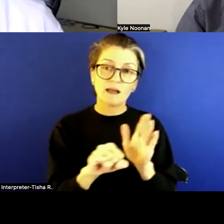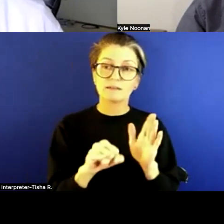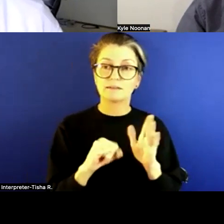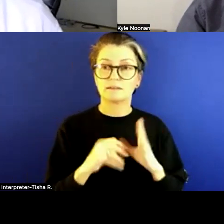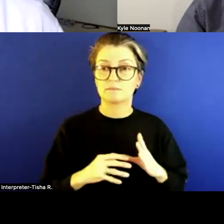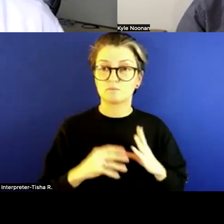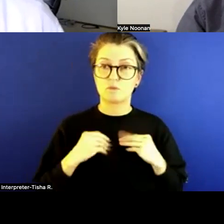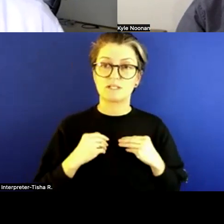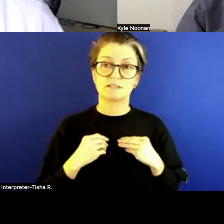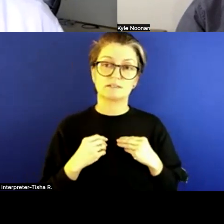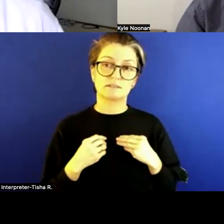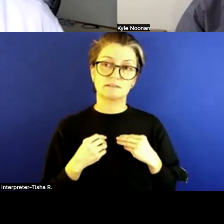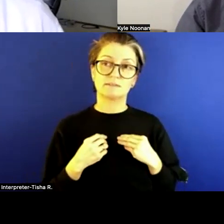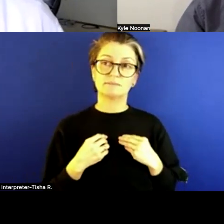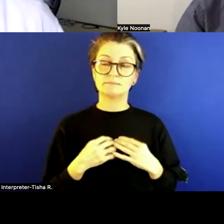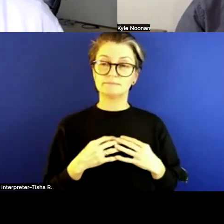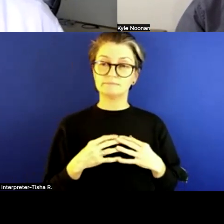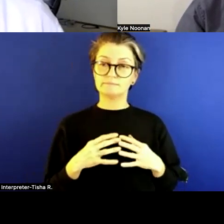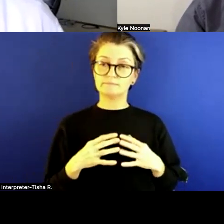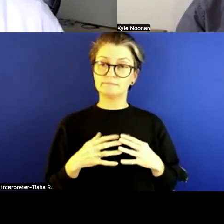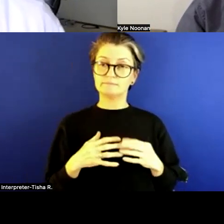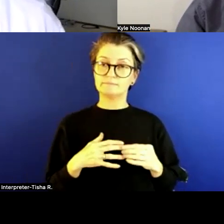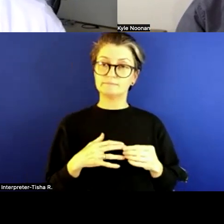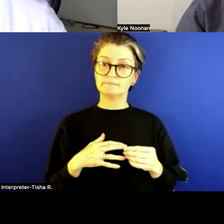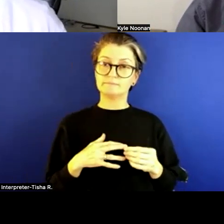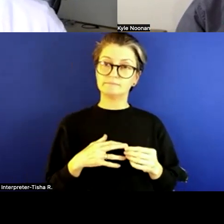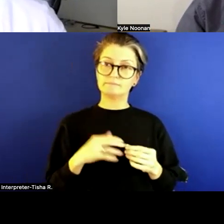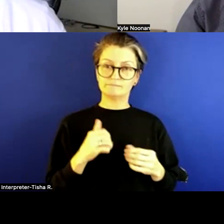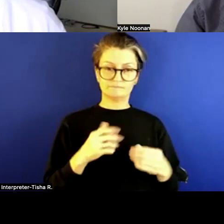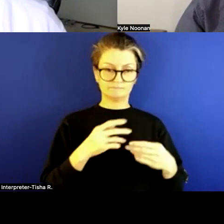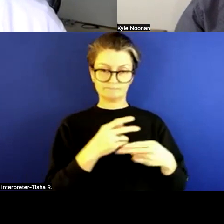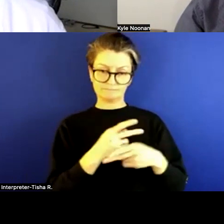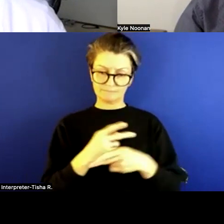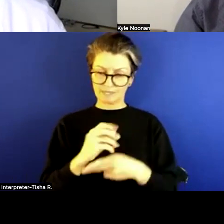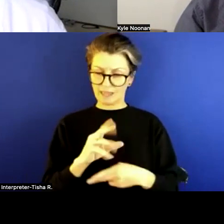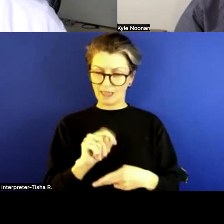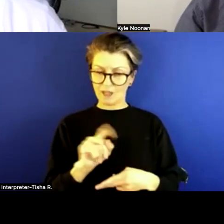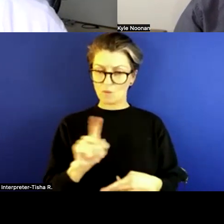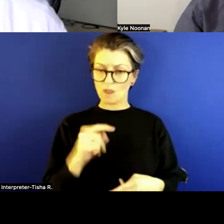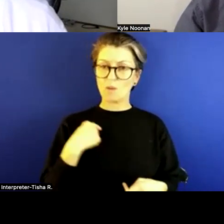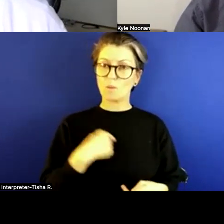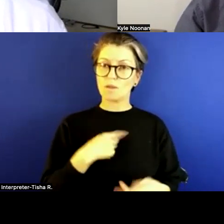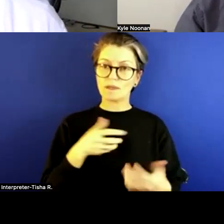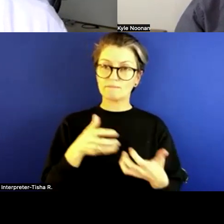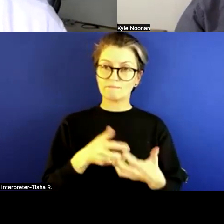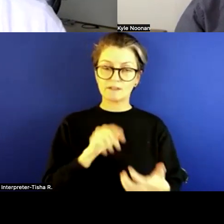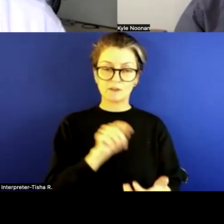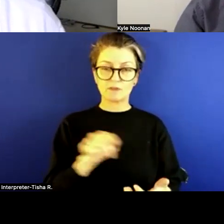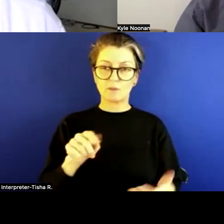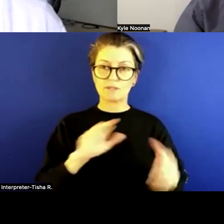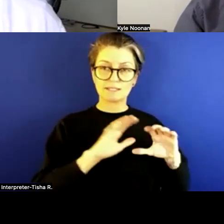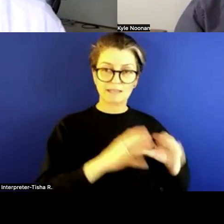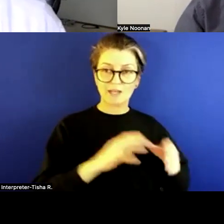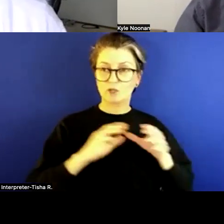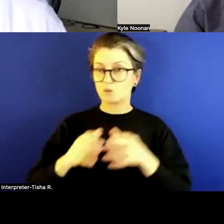really kind of figuring out where we fit into those categories is not my way of saying